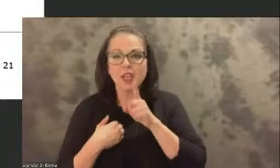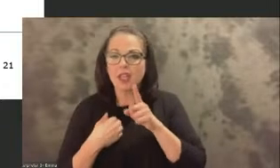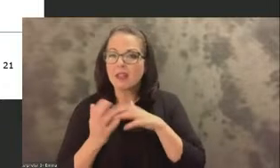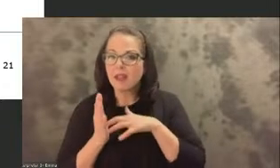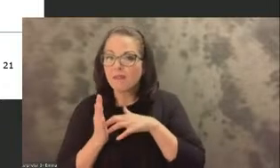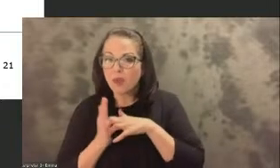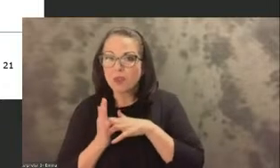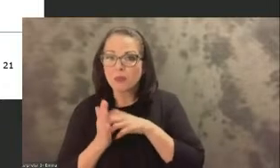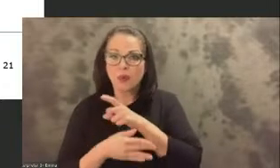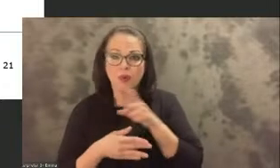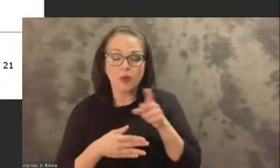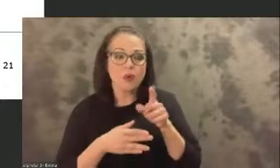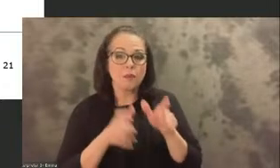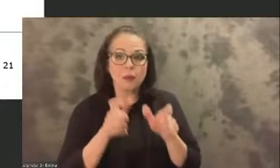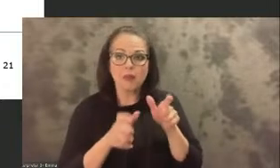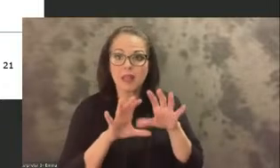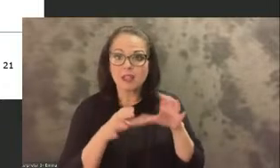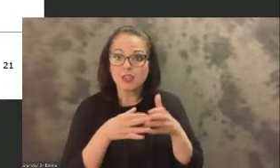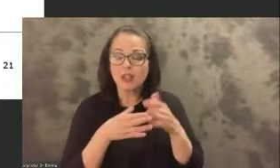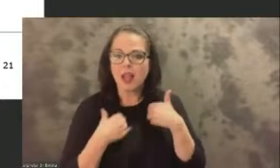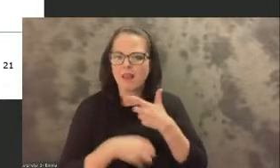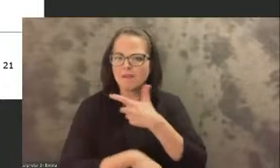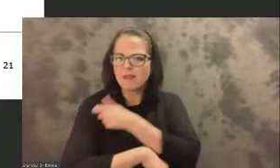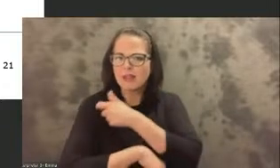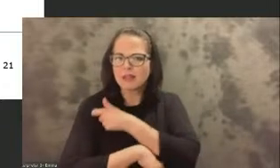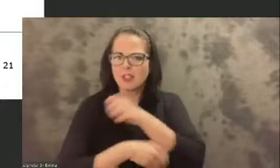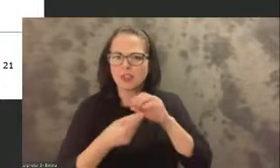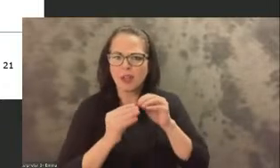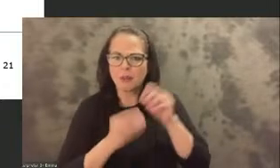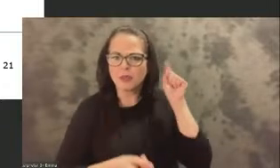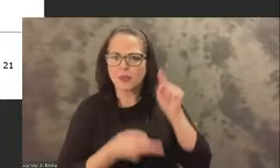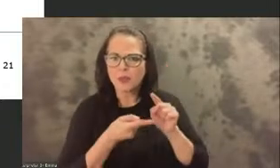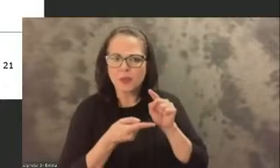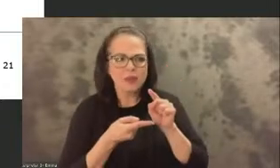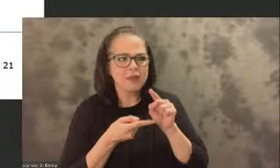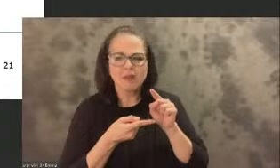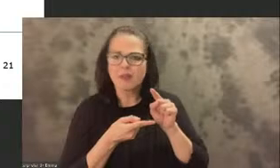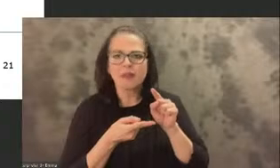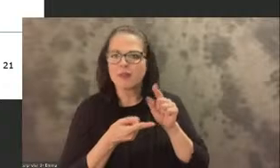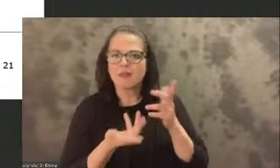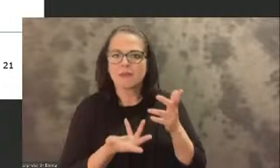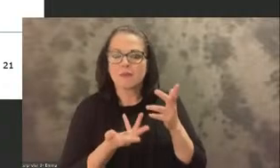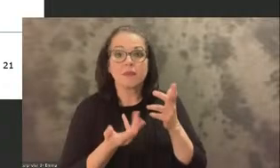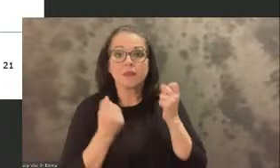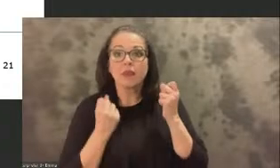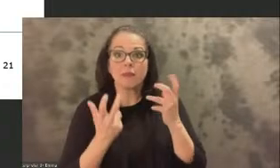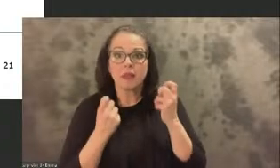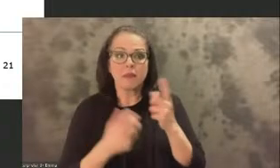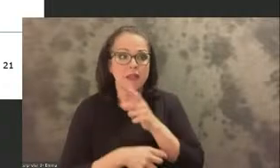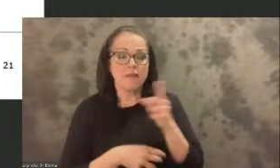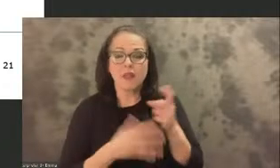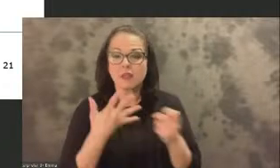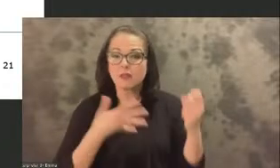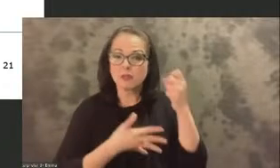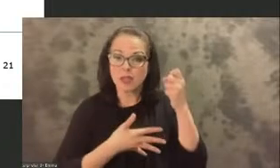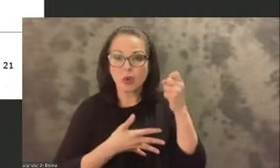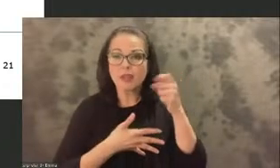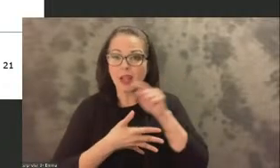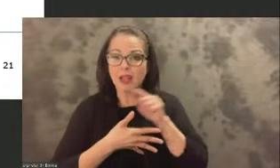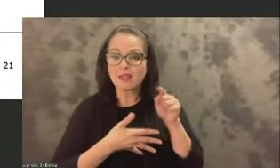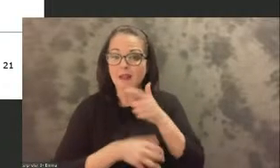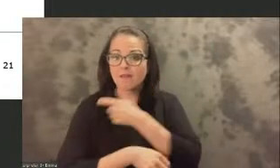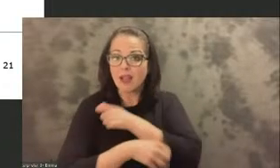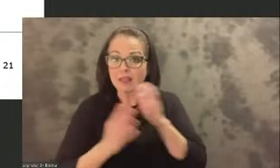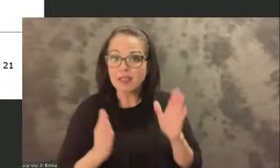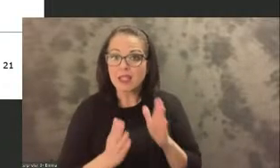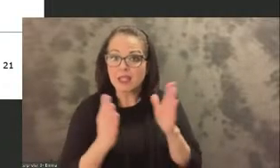rates, putting staff, patients, residents, and inmates at increased risk. Funds should be used to prioritize and encourage vaccinations